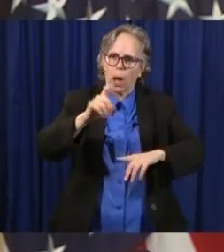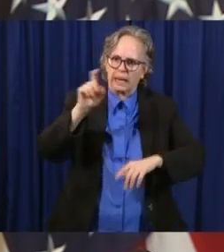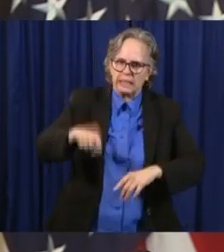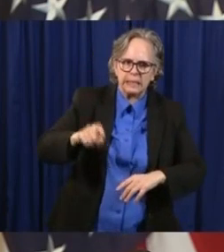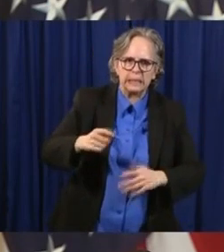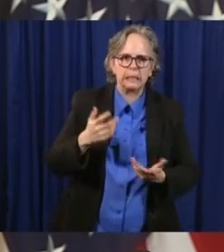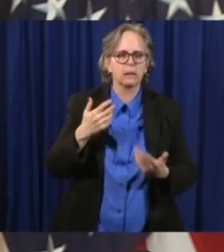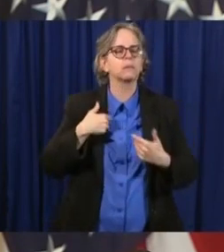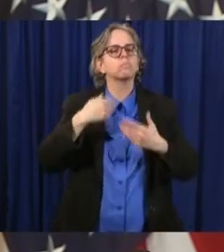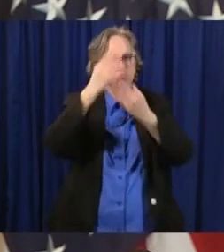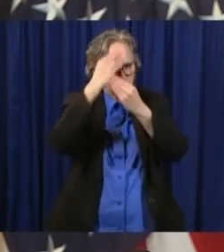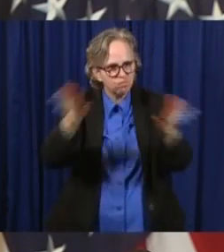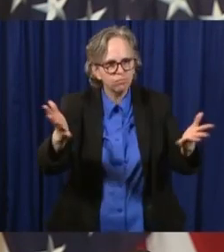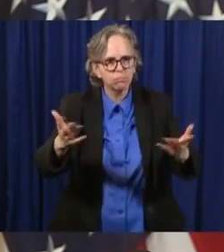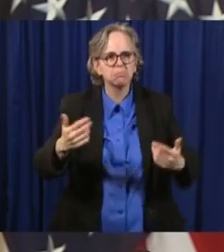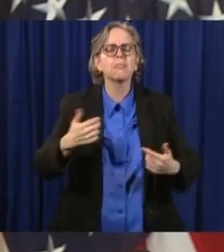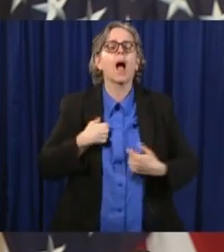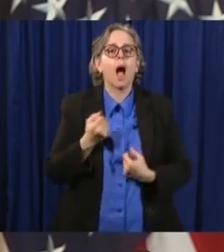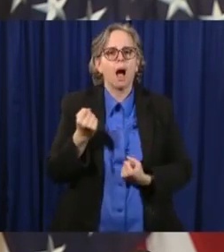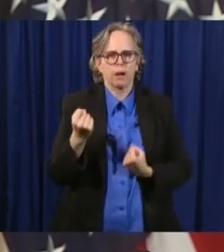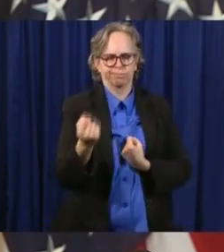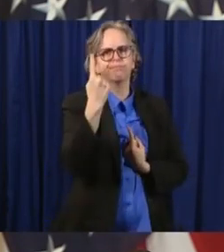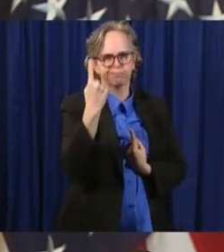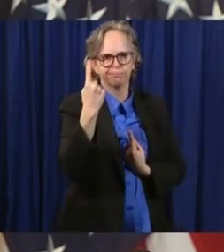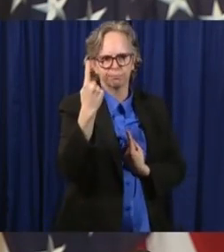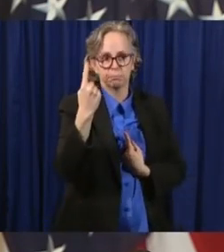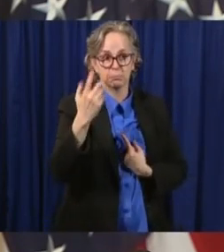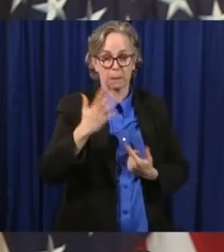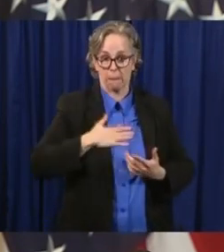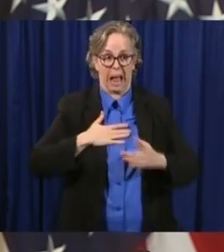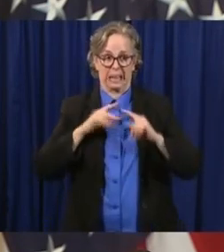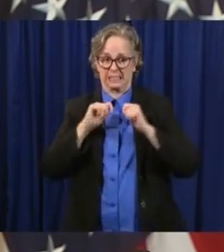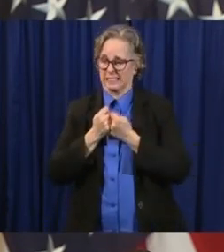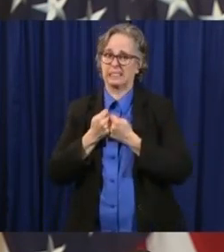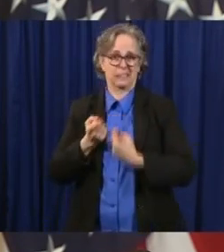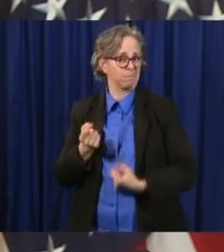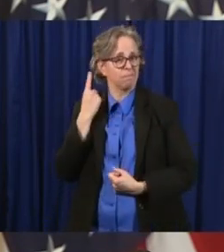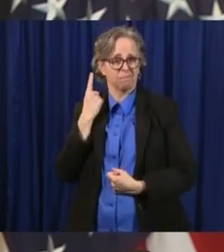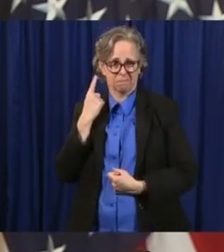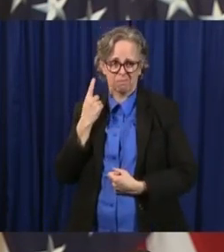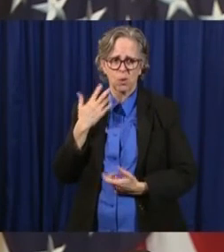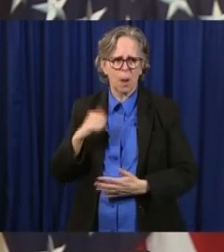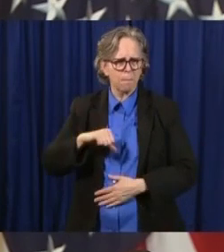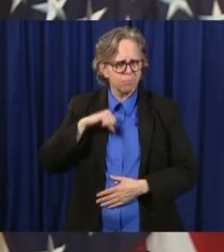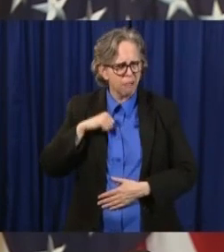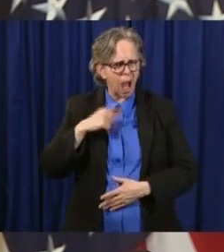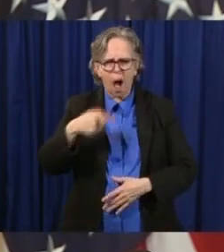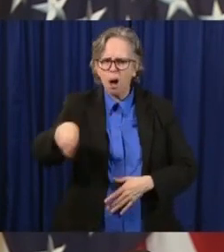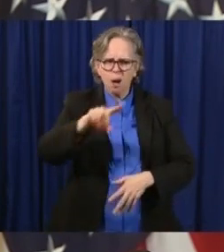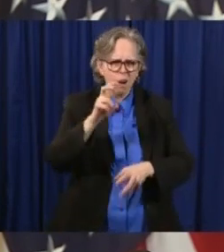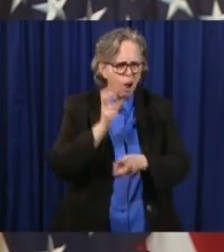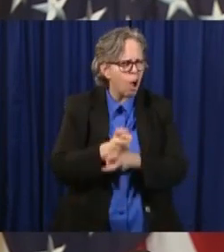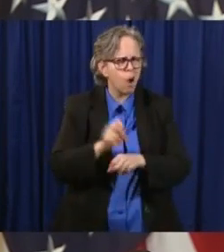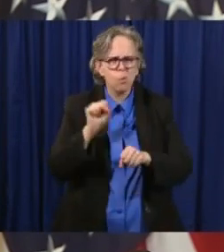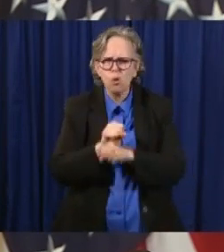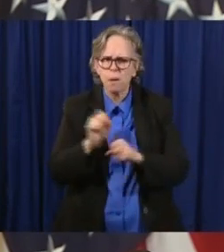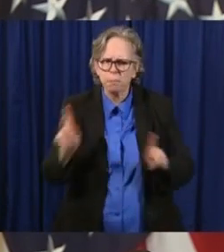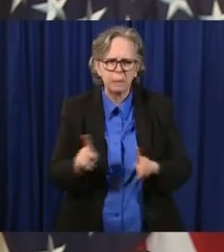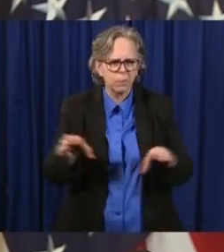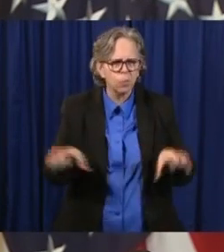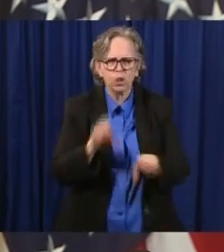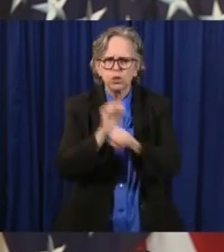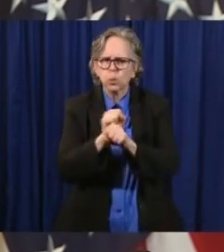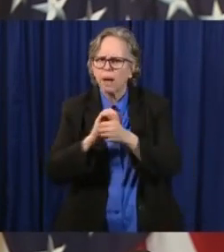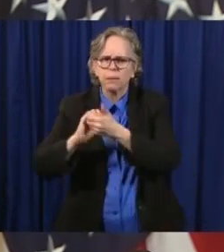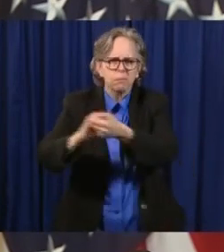I understand, and my entire team understands, that you are proud, hardworking people who have done everything you can to be productive members of